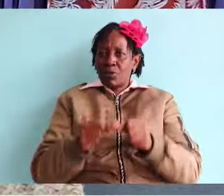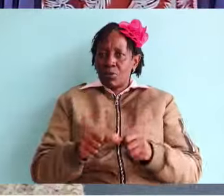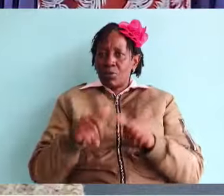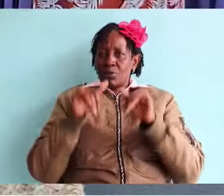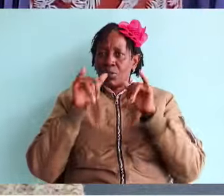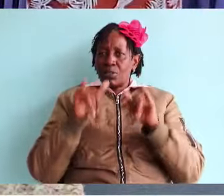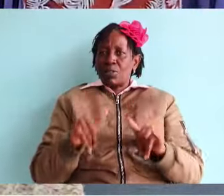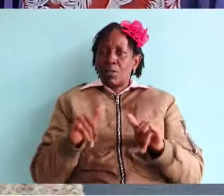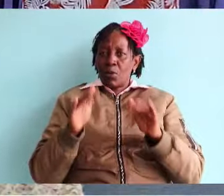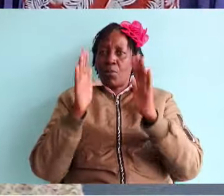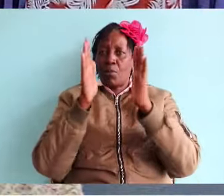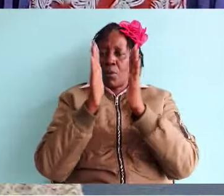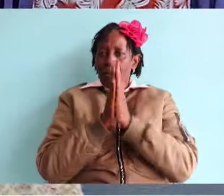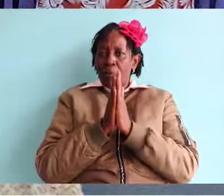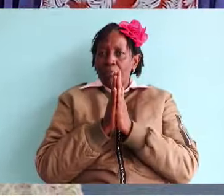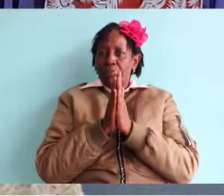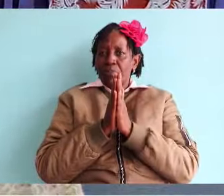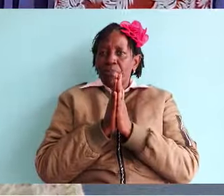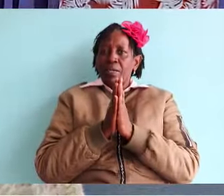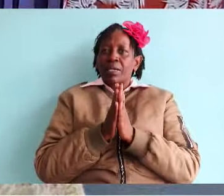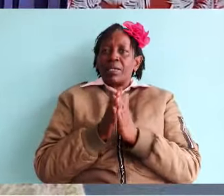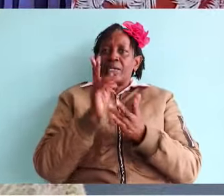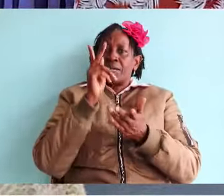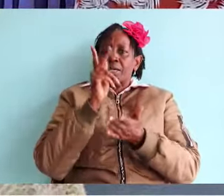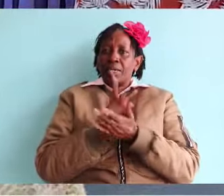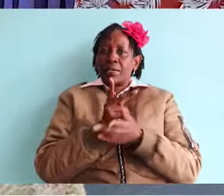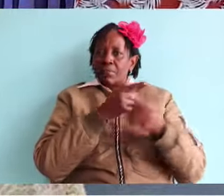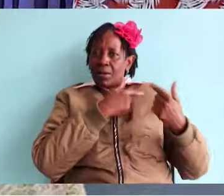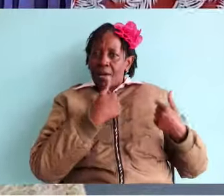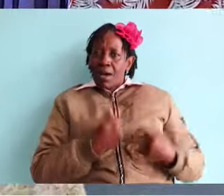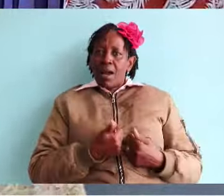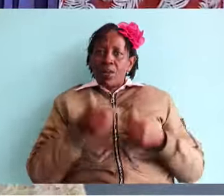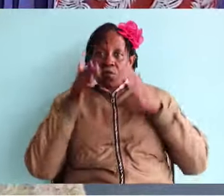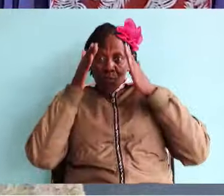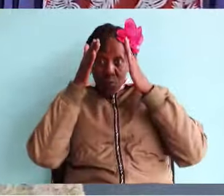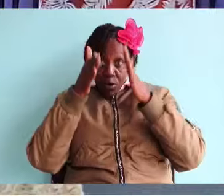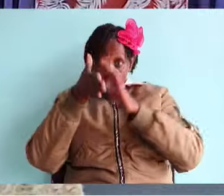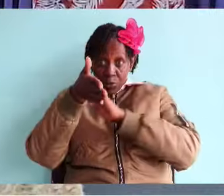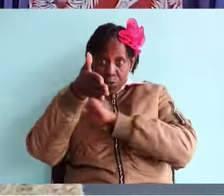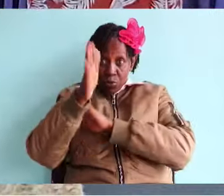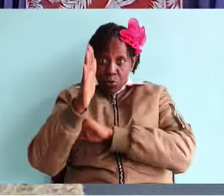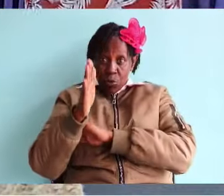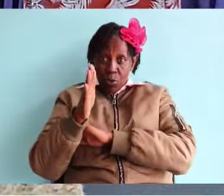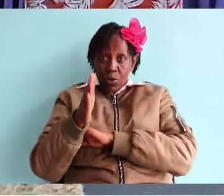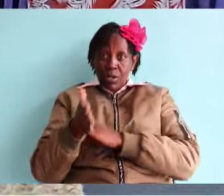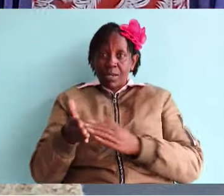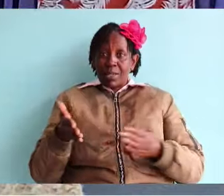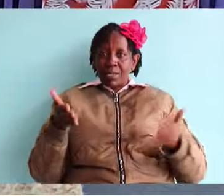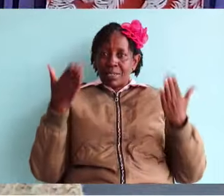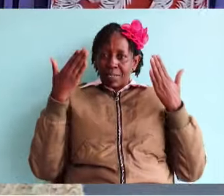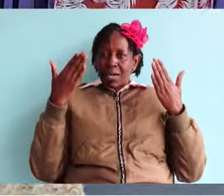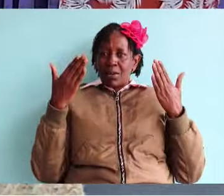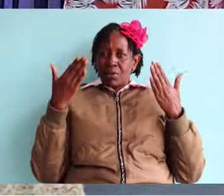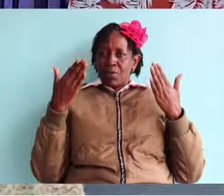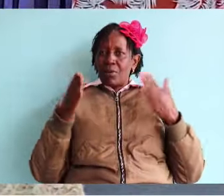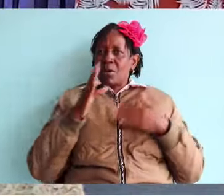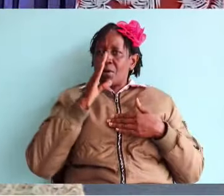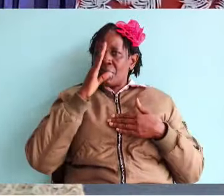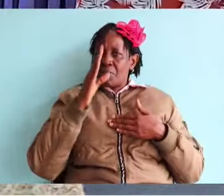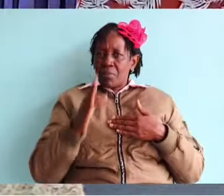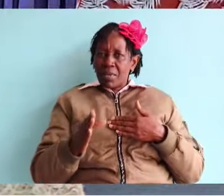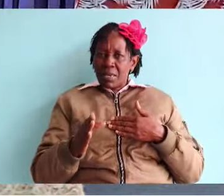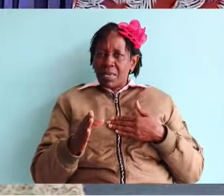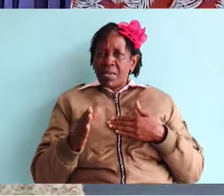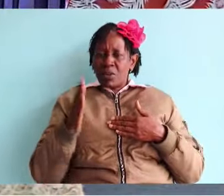us in Ephesians 6:18. And keep your heart focused on God's eternal purposes. Be ever watchful, discerning